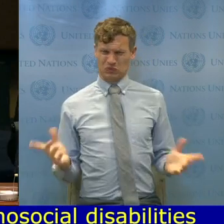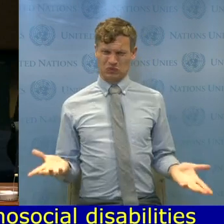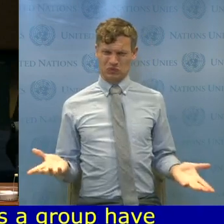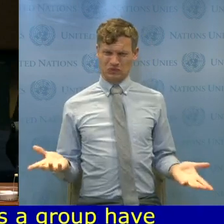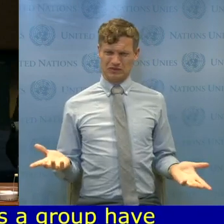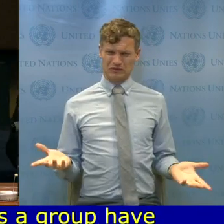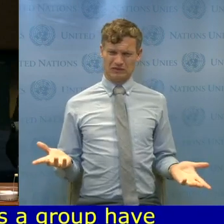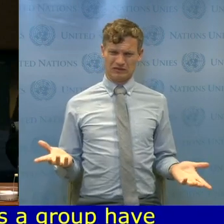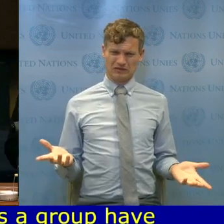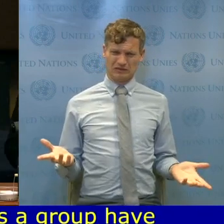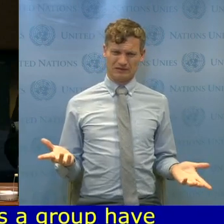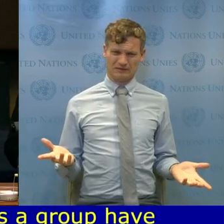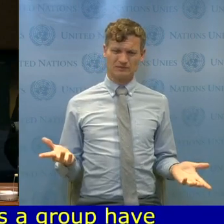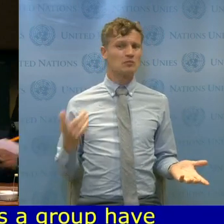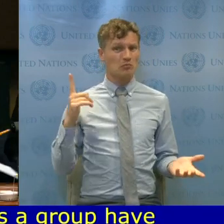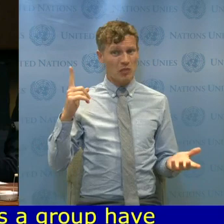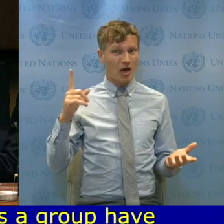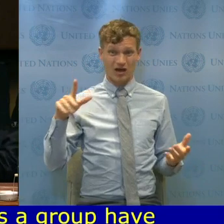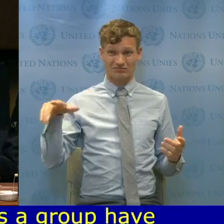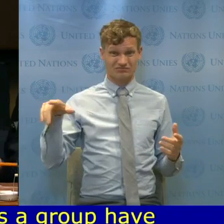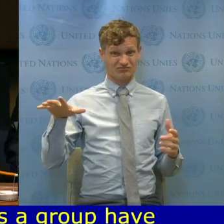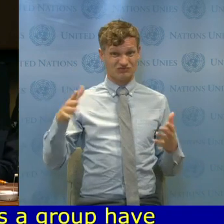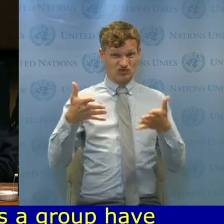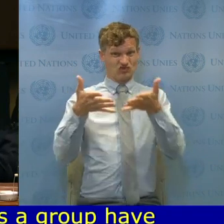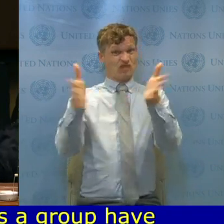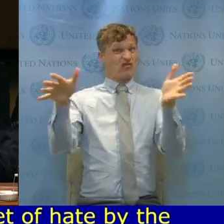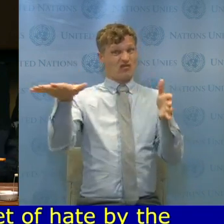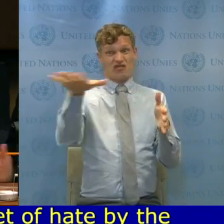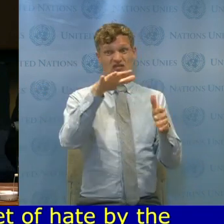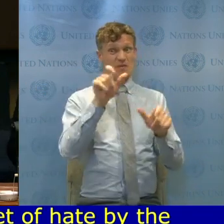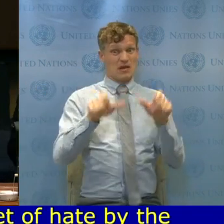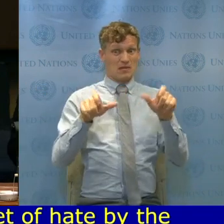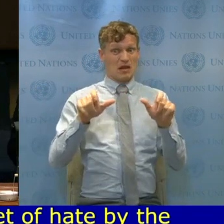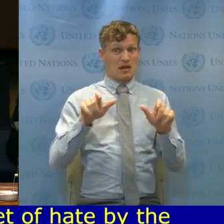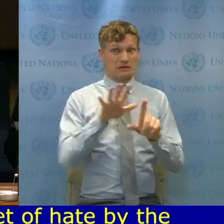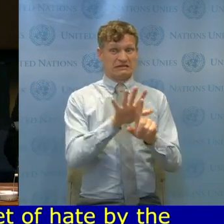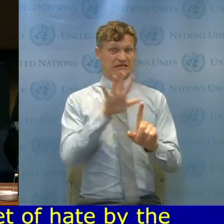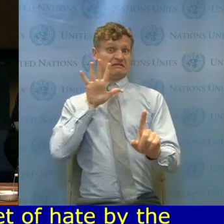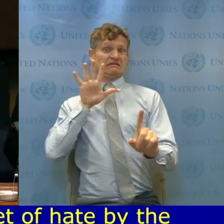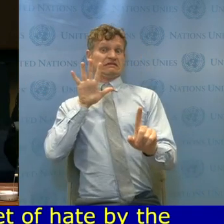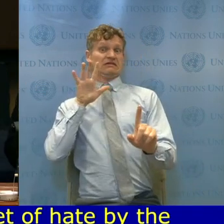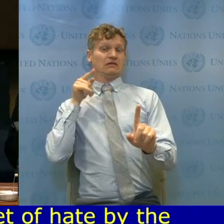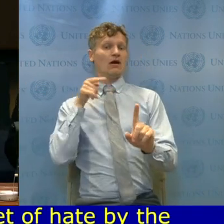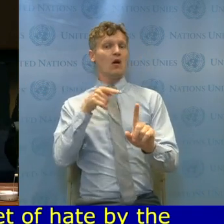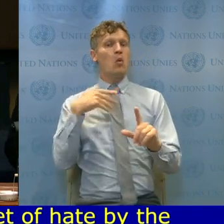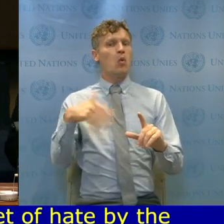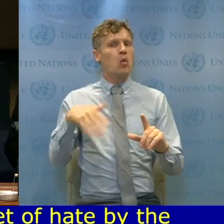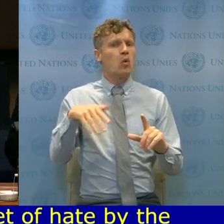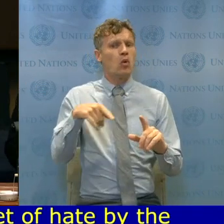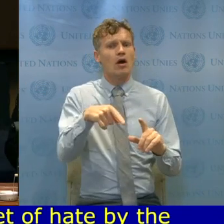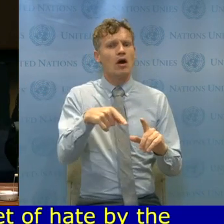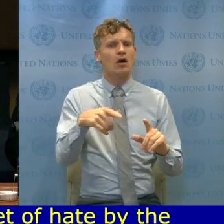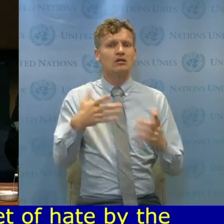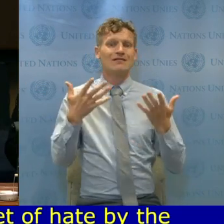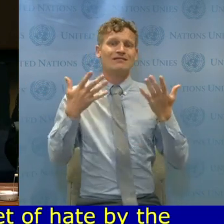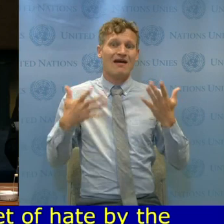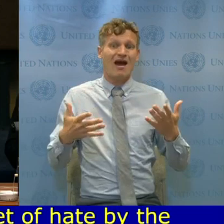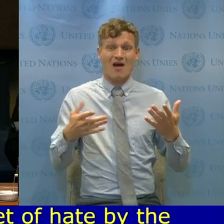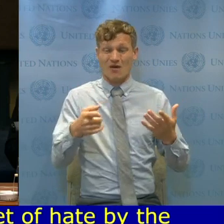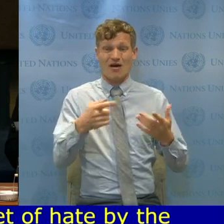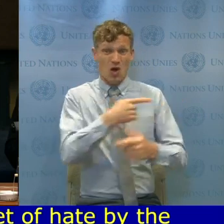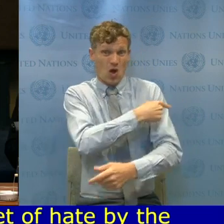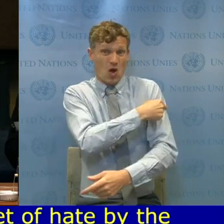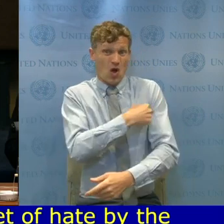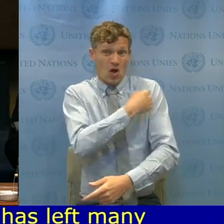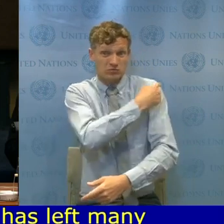with psychosocial disabilities to avoid hospital treatment, which has in turn resulted in their